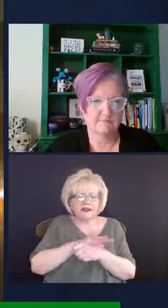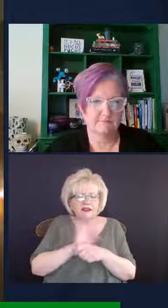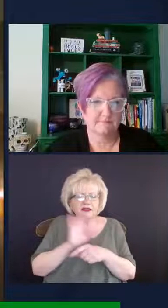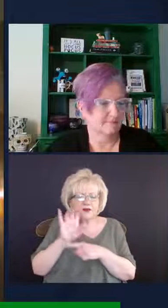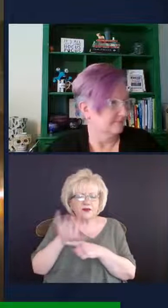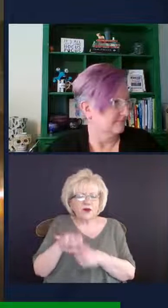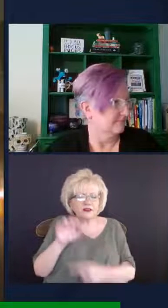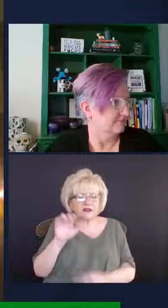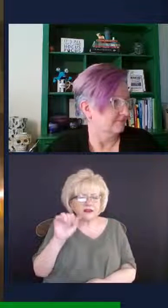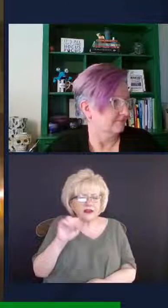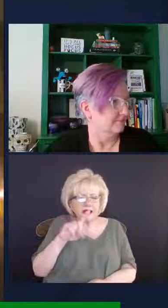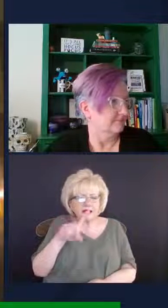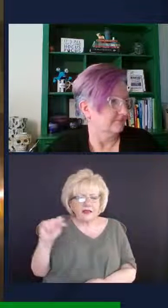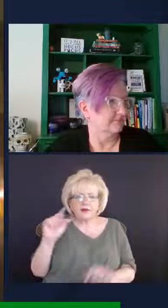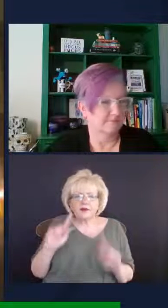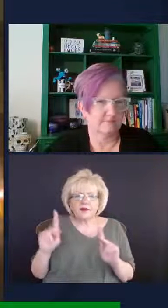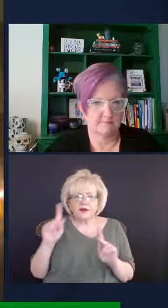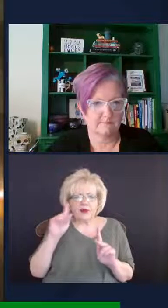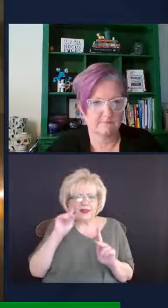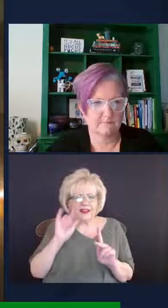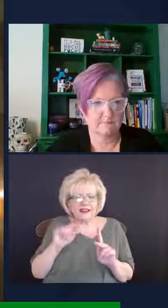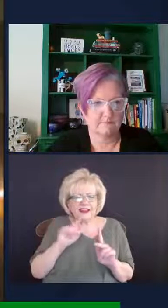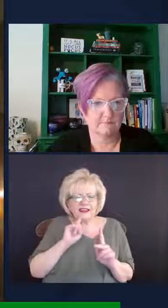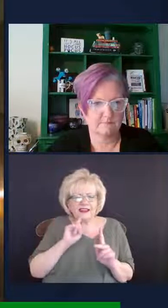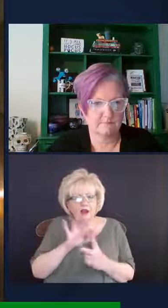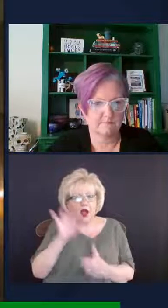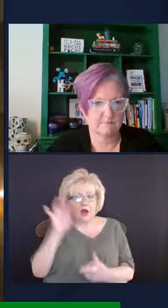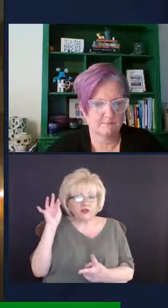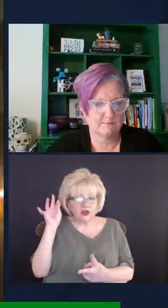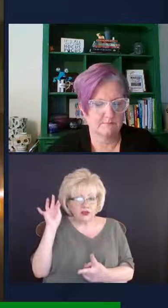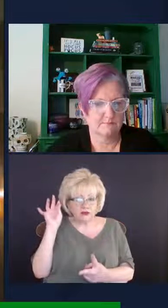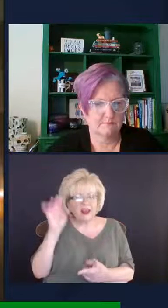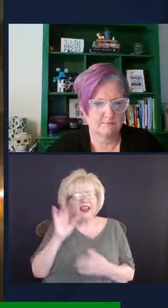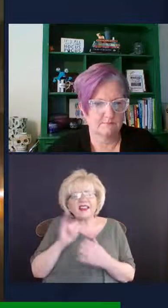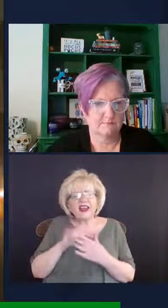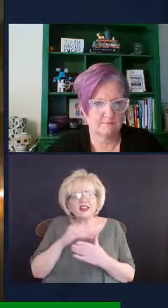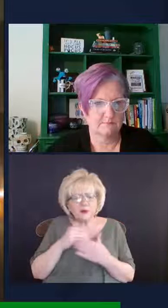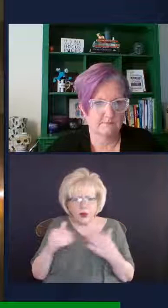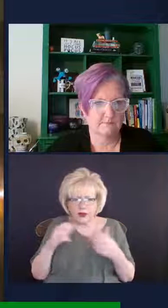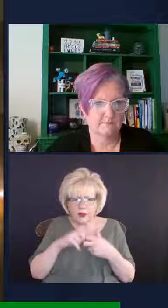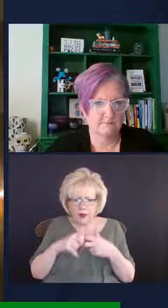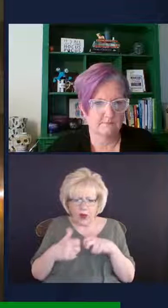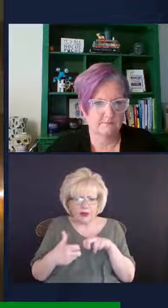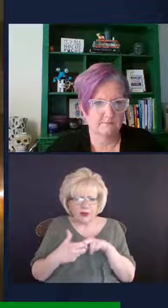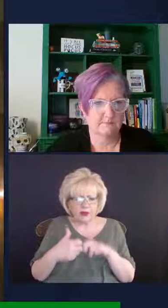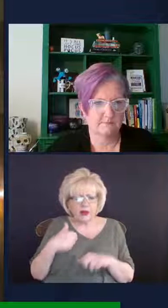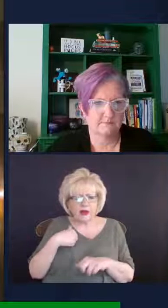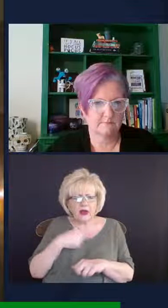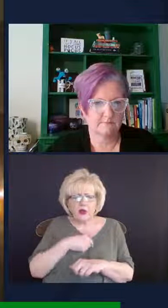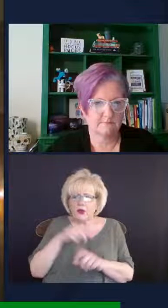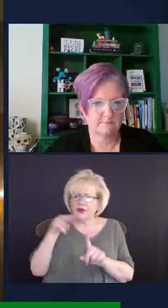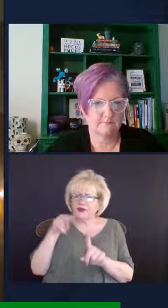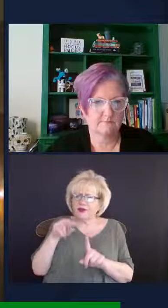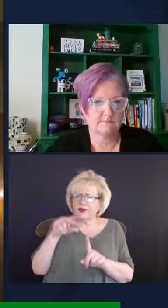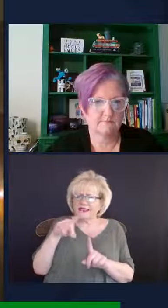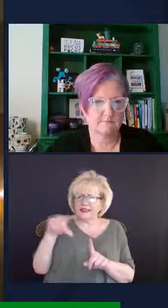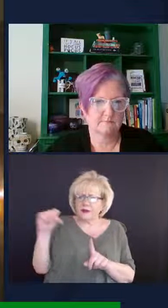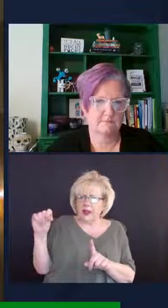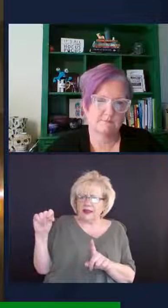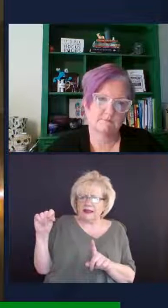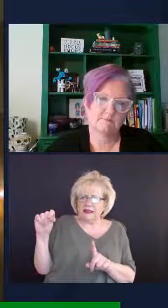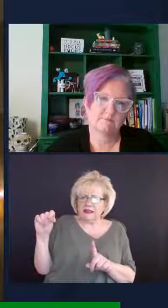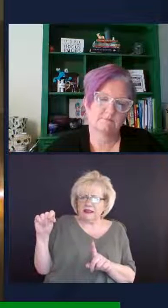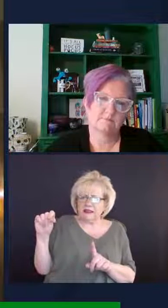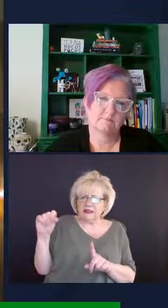people just kind of think of it as like an option. And that's part of the problem is we view disability advocacy, or excuse me, we